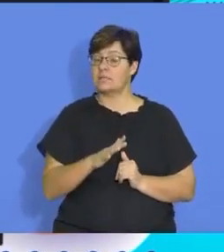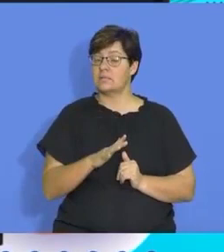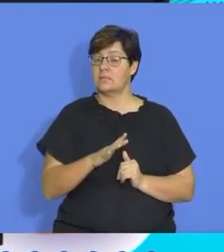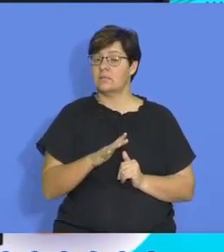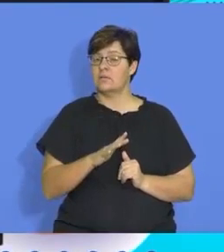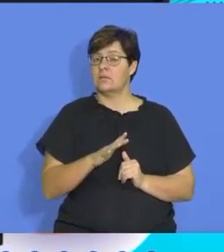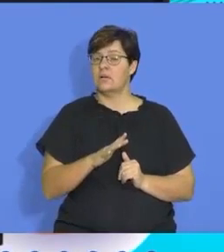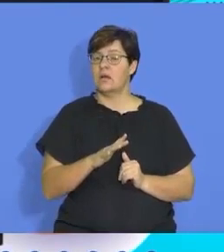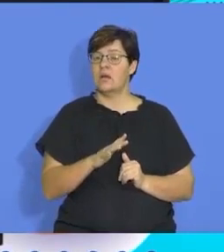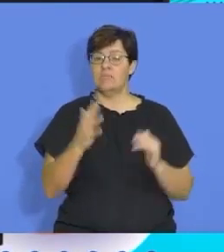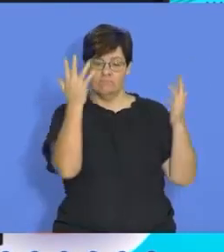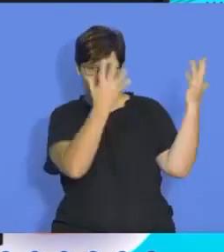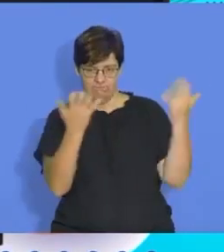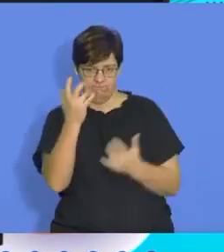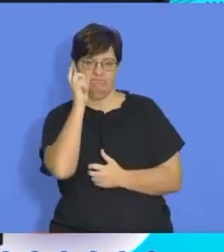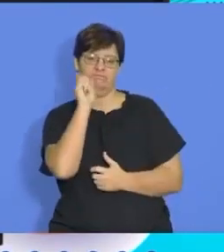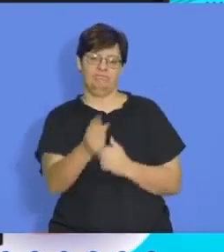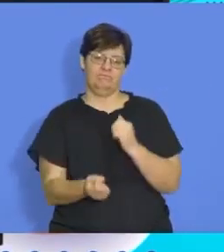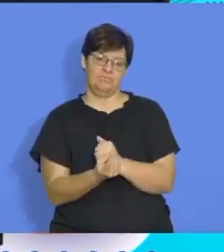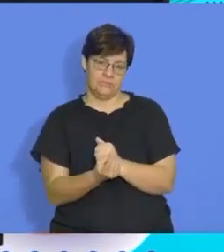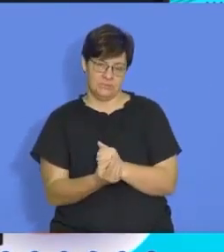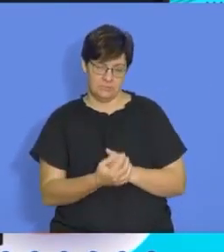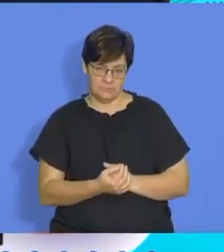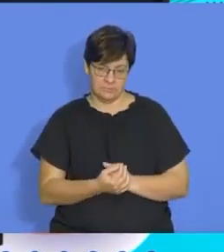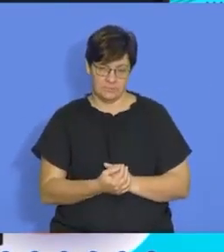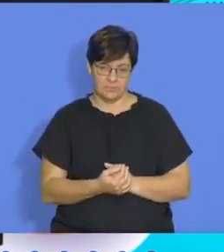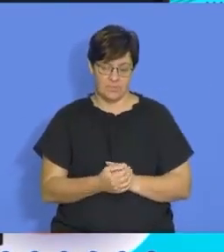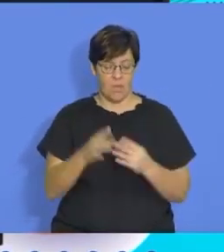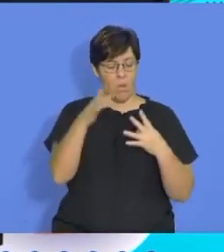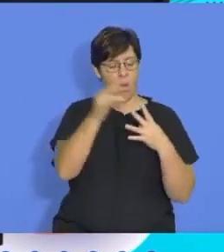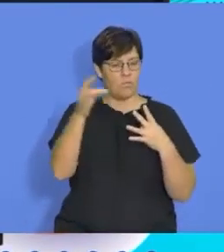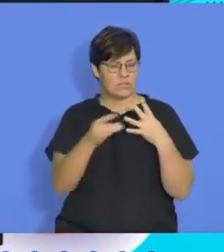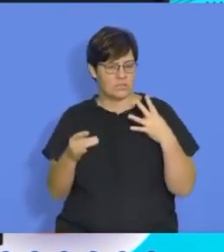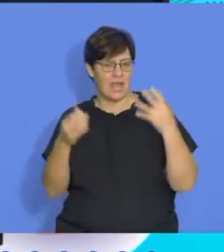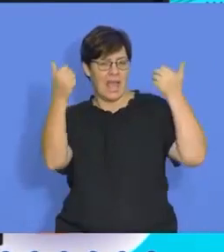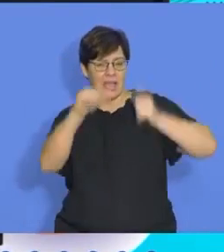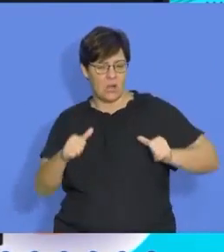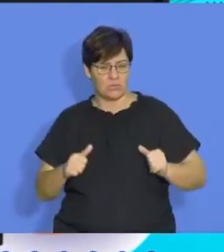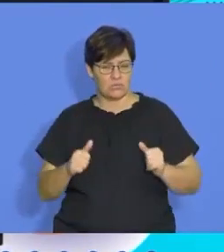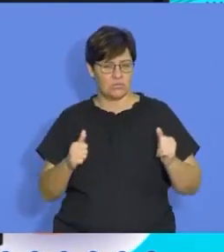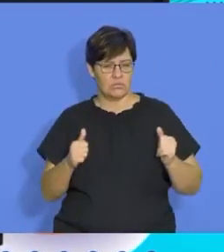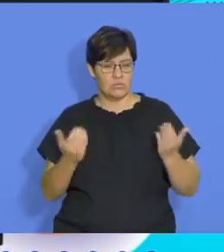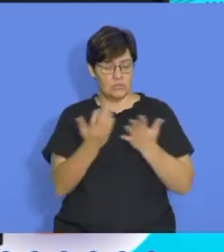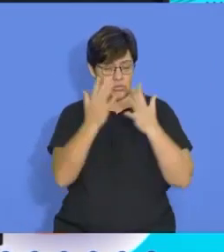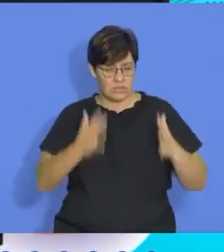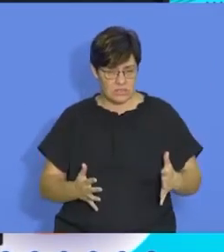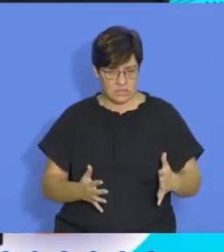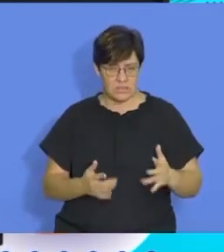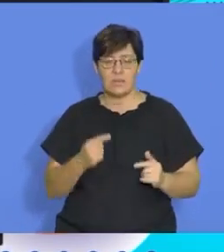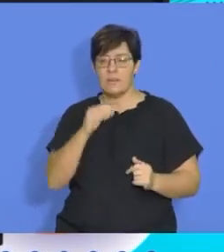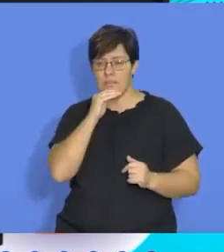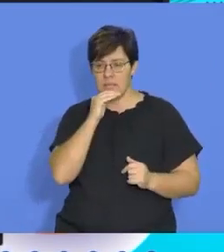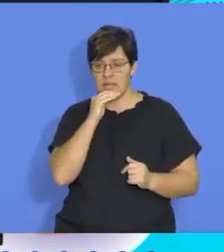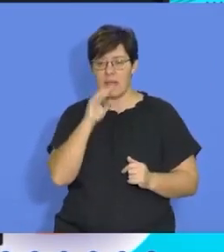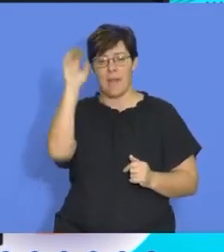to provide some kind of calculation. So you've got an option. As an accounting student, I would